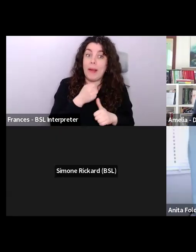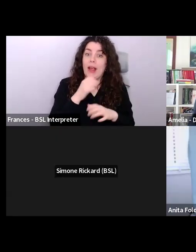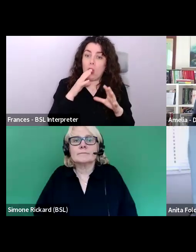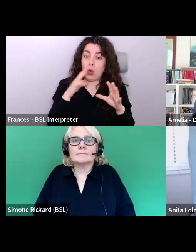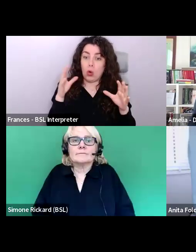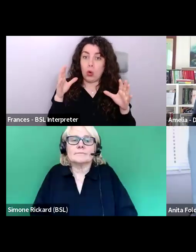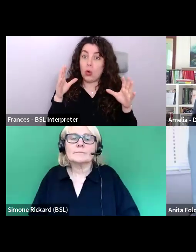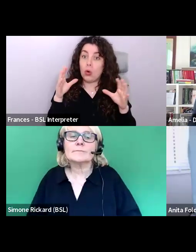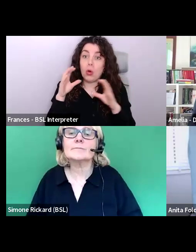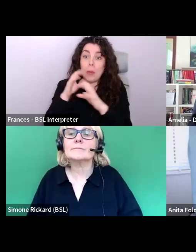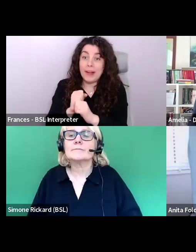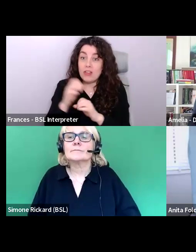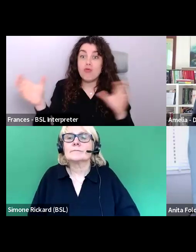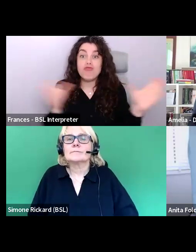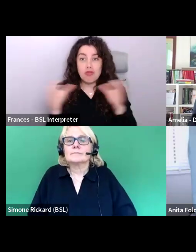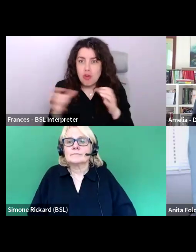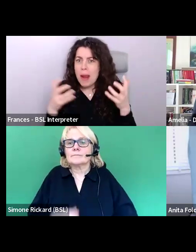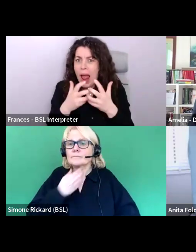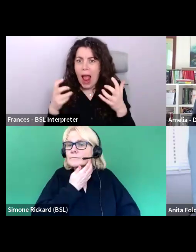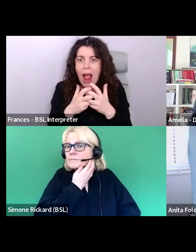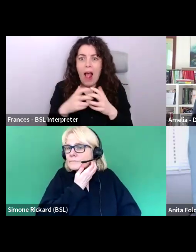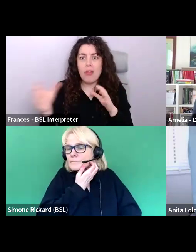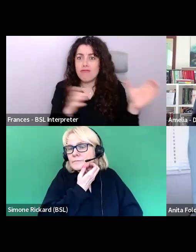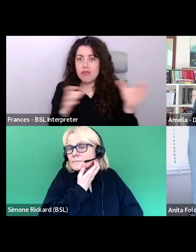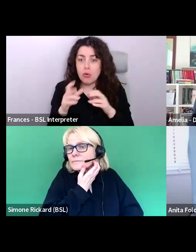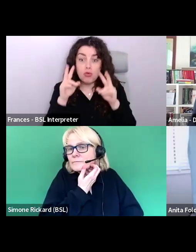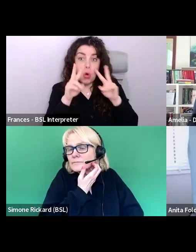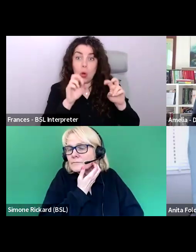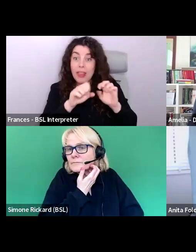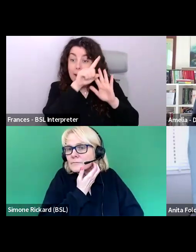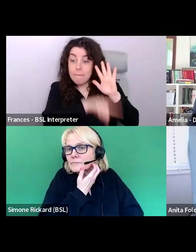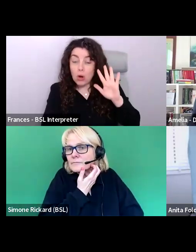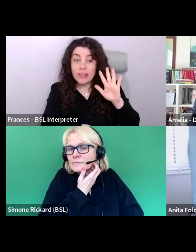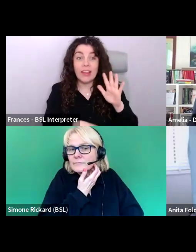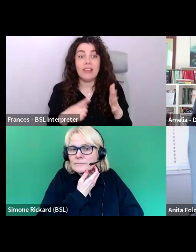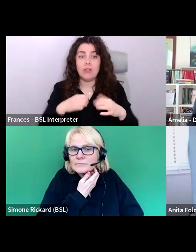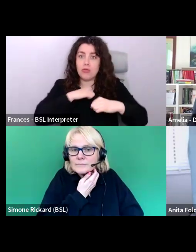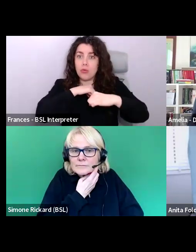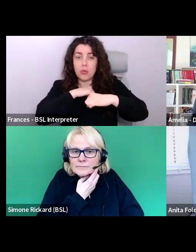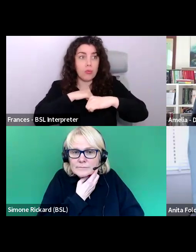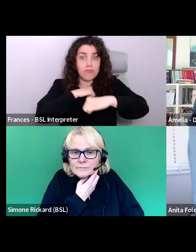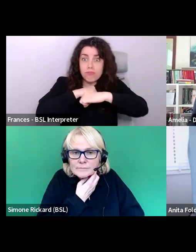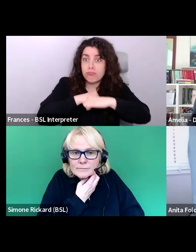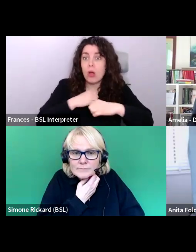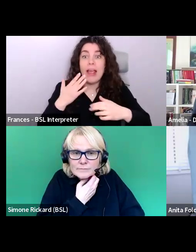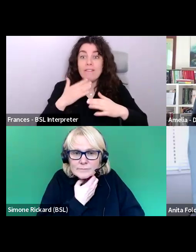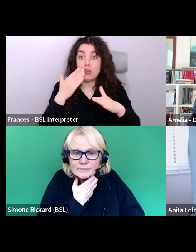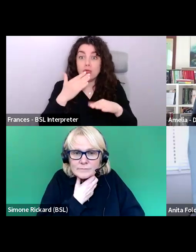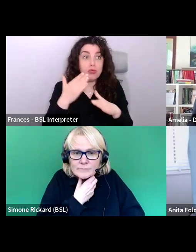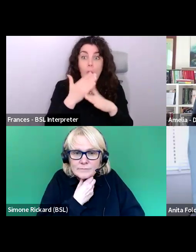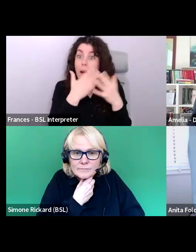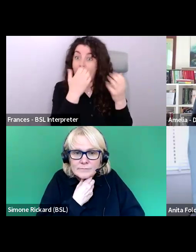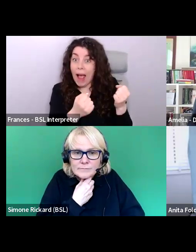they recruit, to look at their recruitment policies, to promote vacancies. So they have to